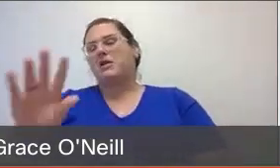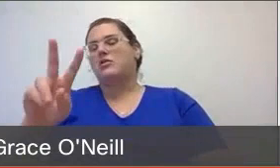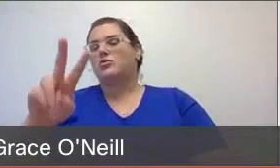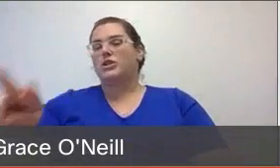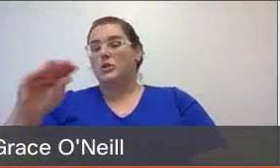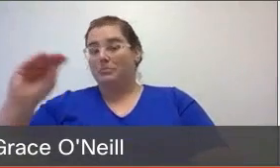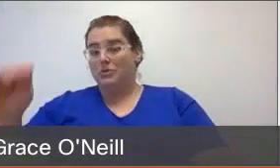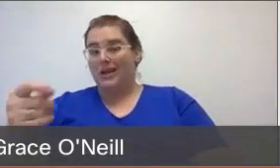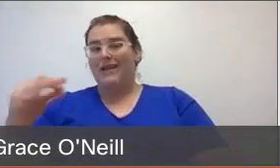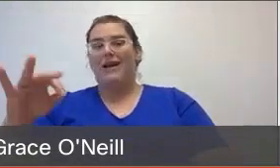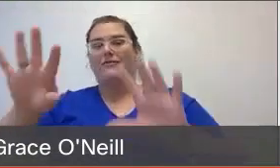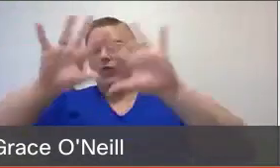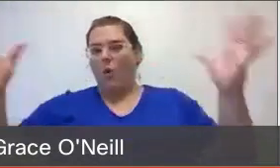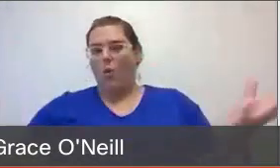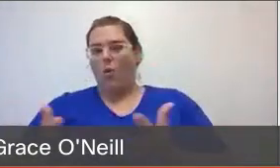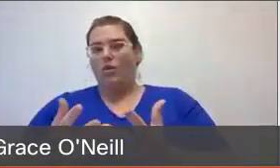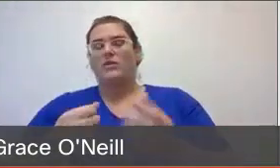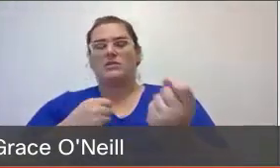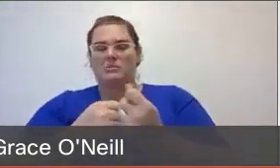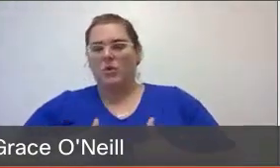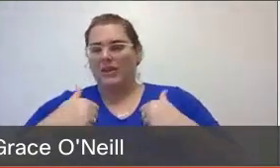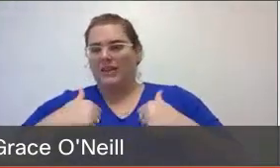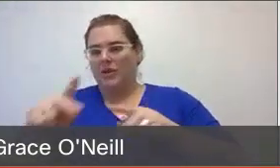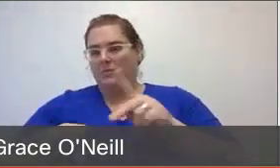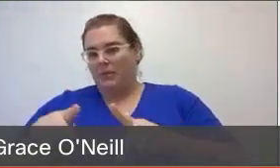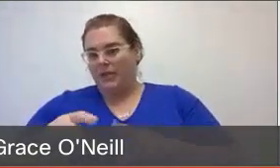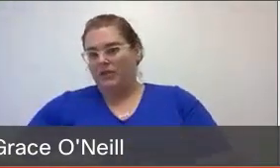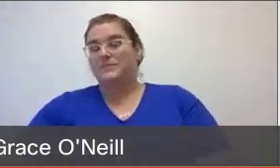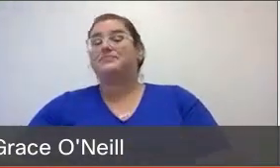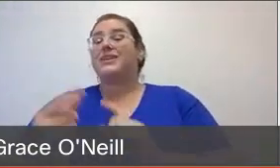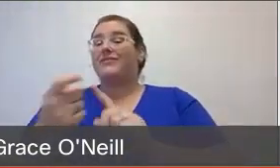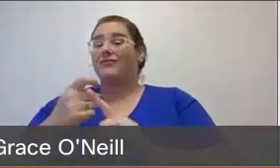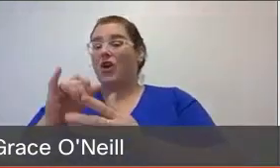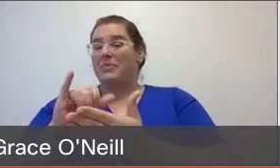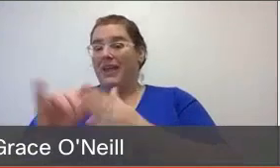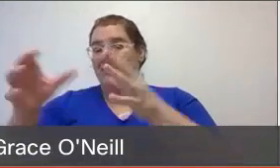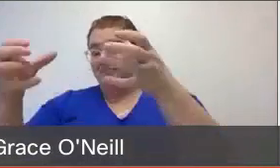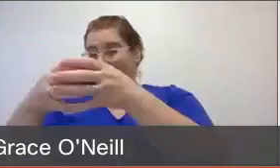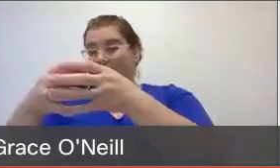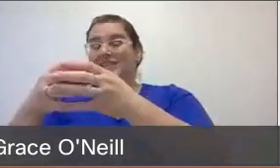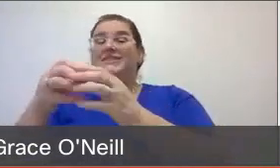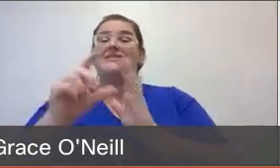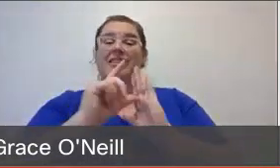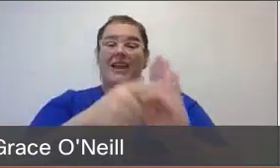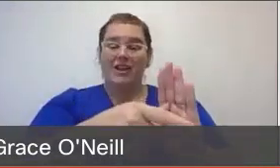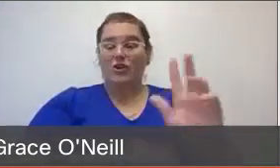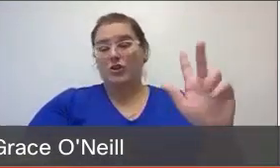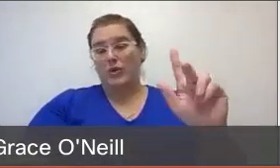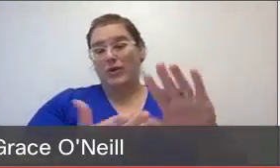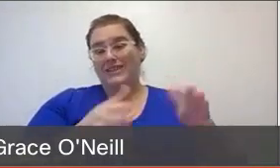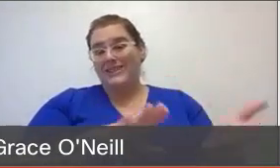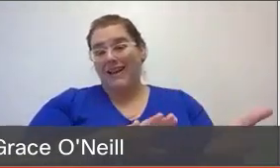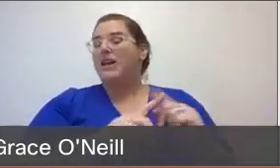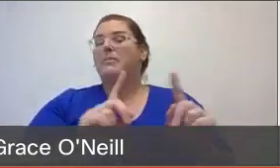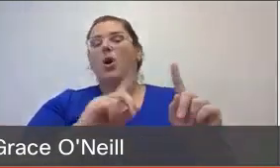in supported living. Of those, there have been 23 deaths, but still it's true that only 15 are confirmed